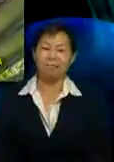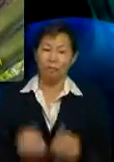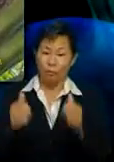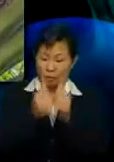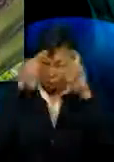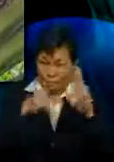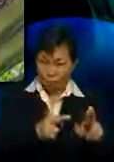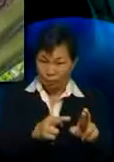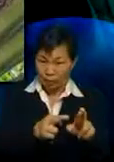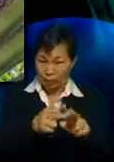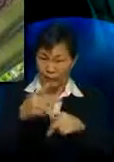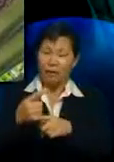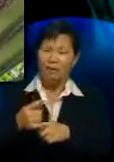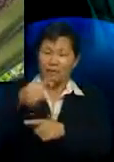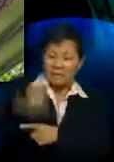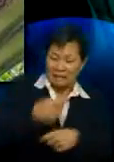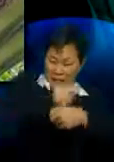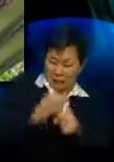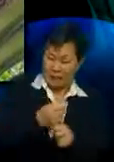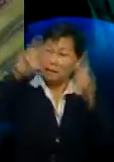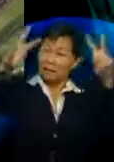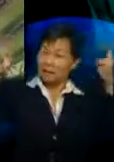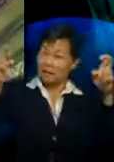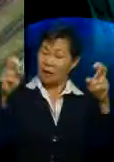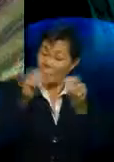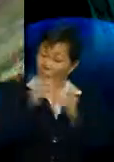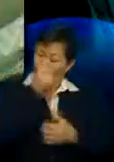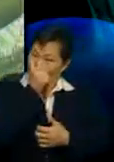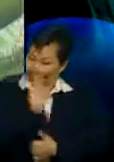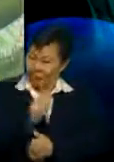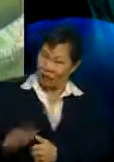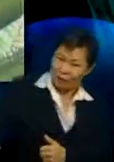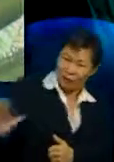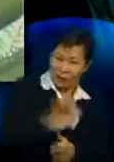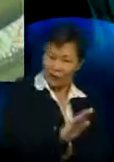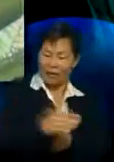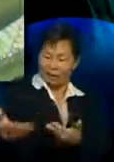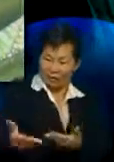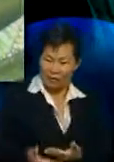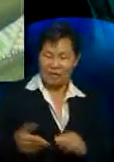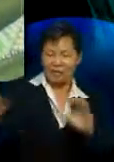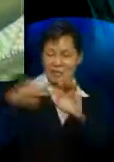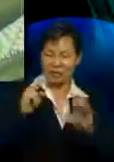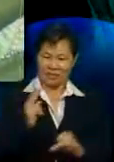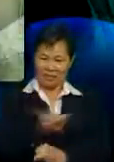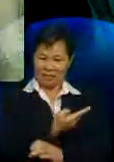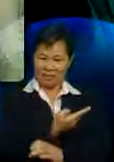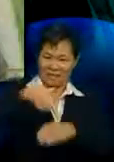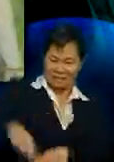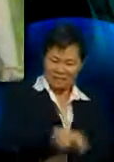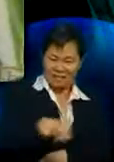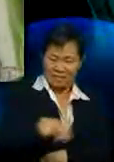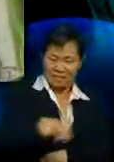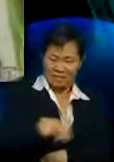to the practicality needed to make this subject matter interesting, you are cordially invited to join us in this journey of